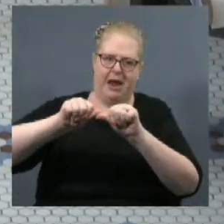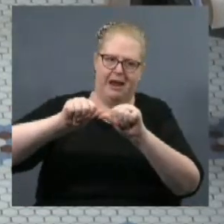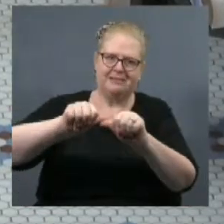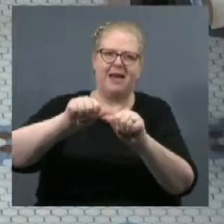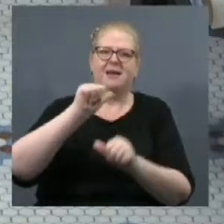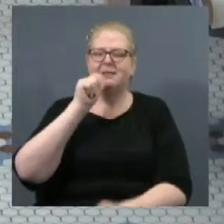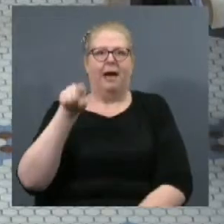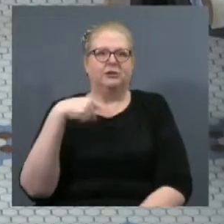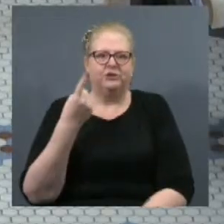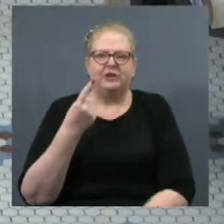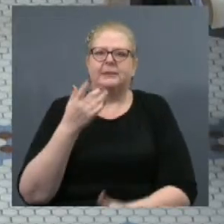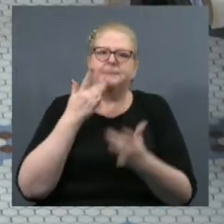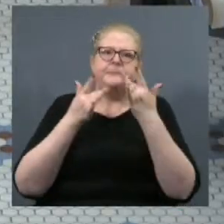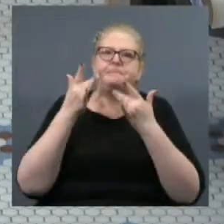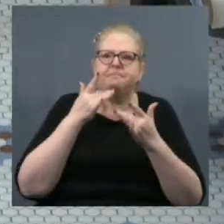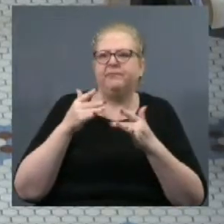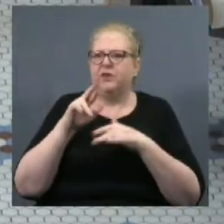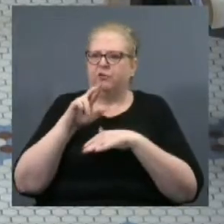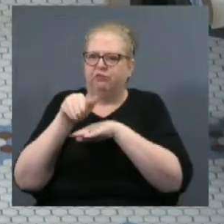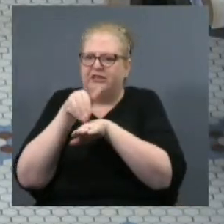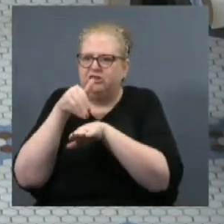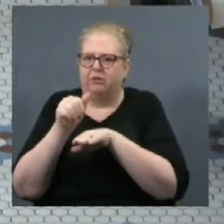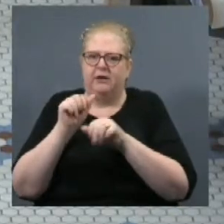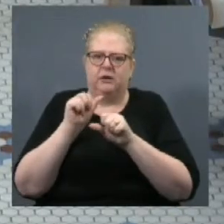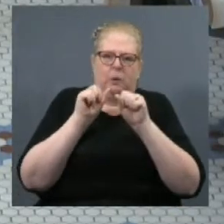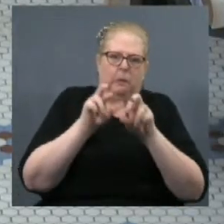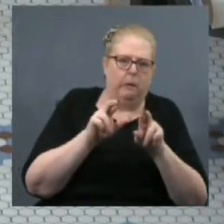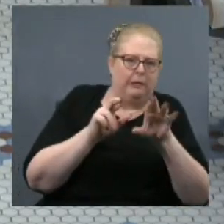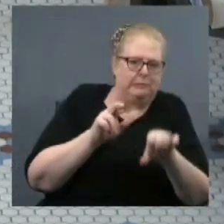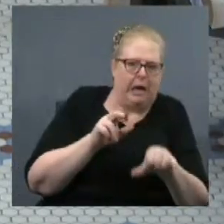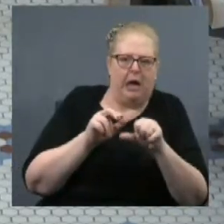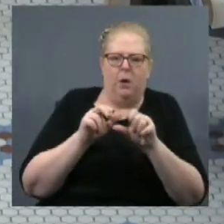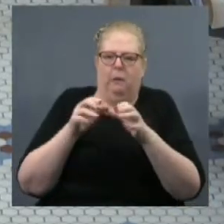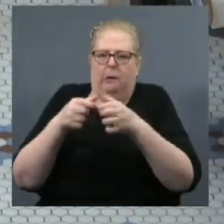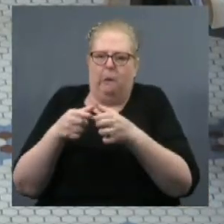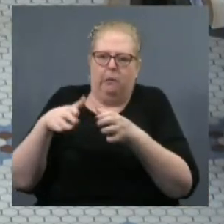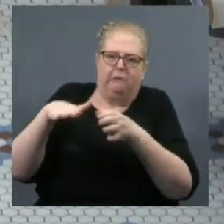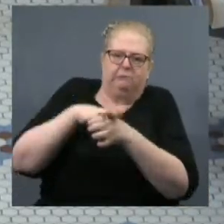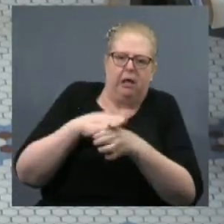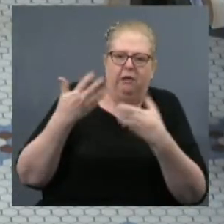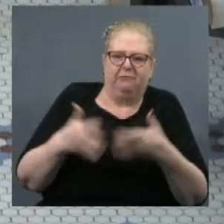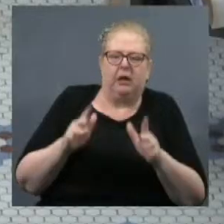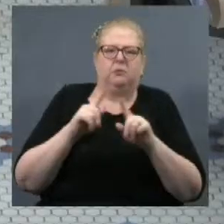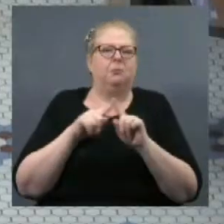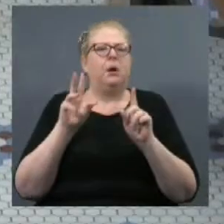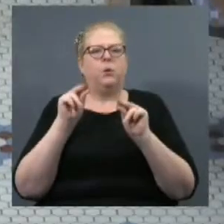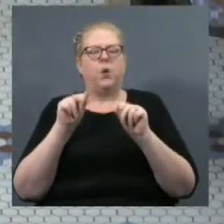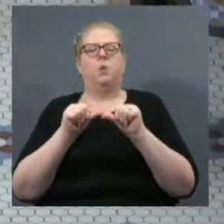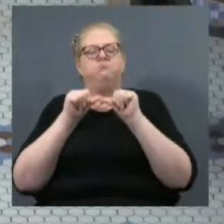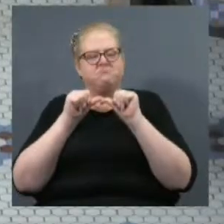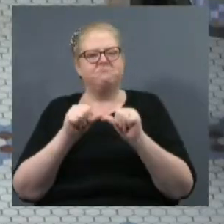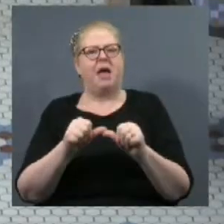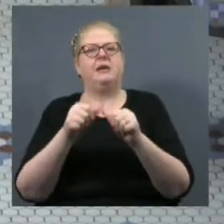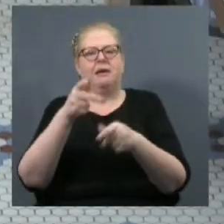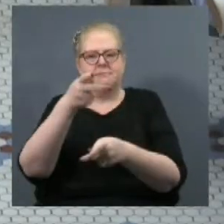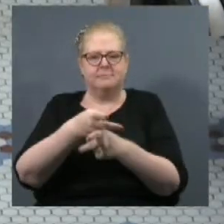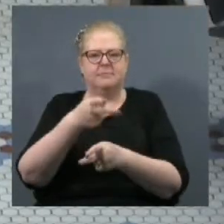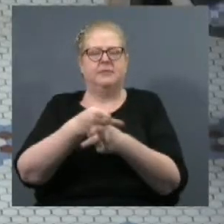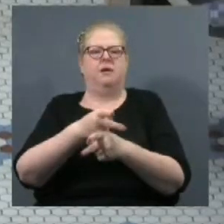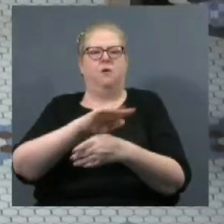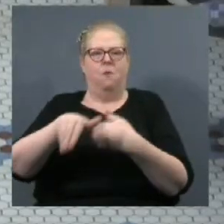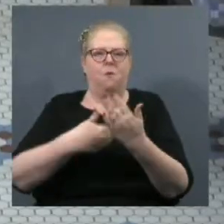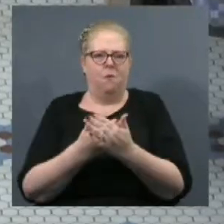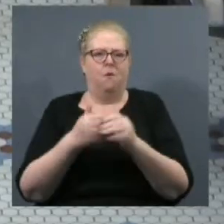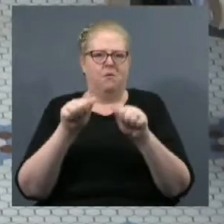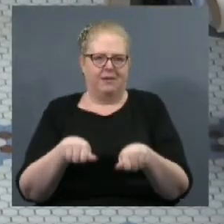resurfacing, preserve them. So at some point, hopefully we'll be there. And, this tool also